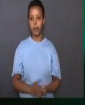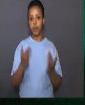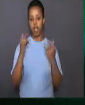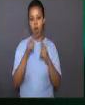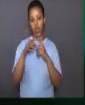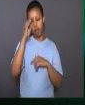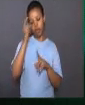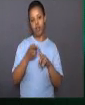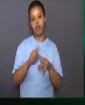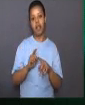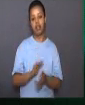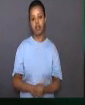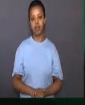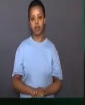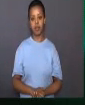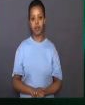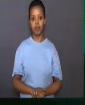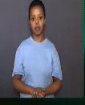Let's get back to our lesson.